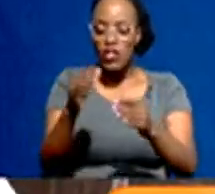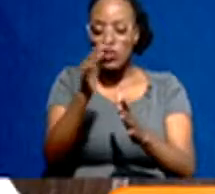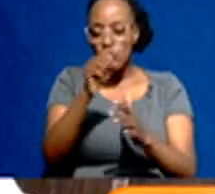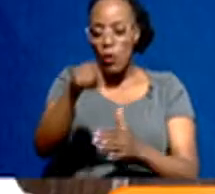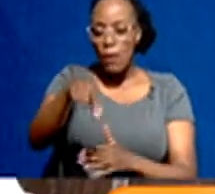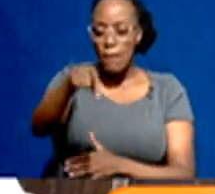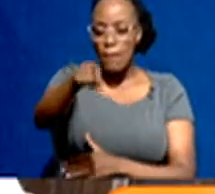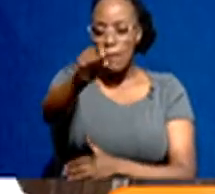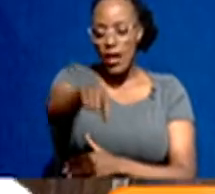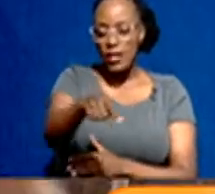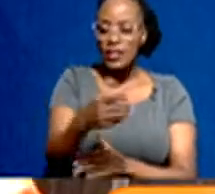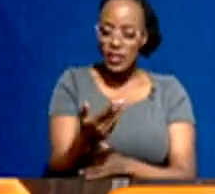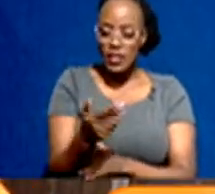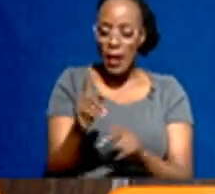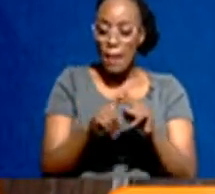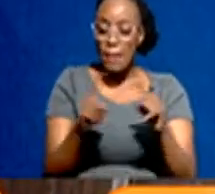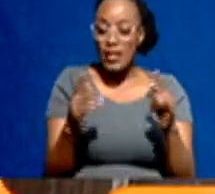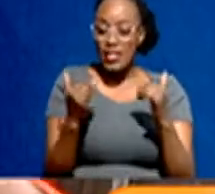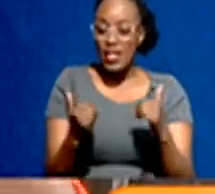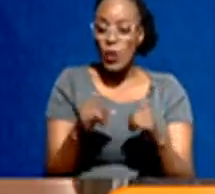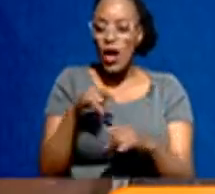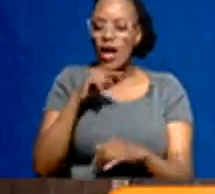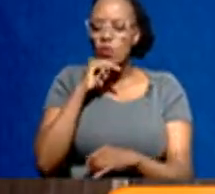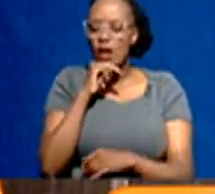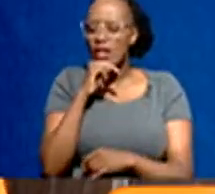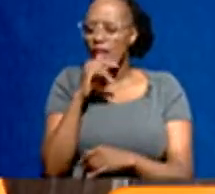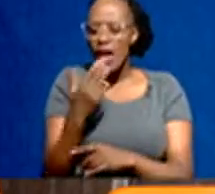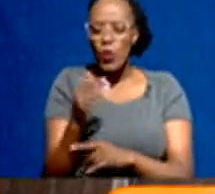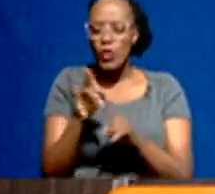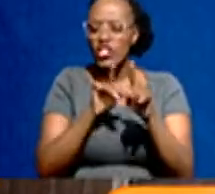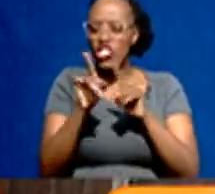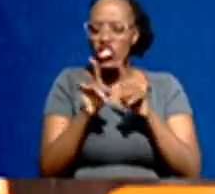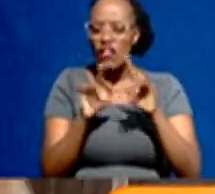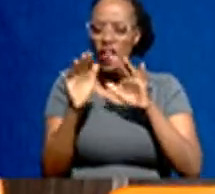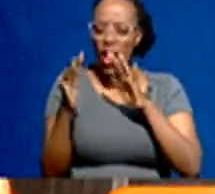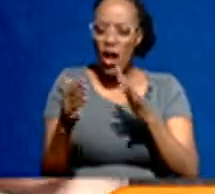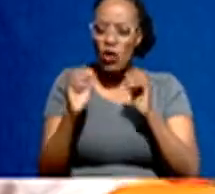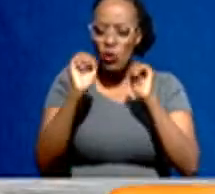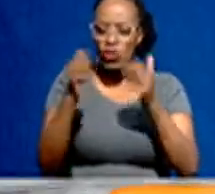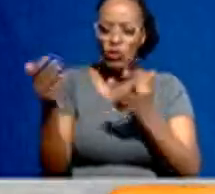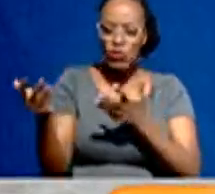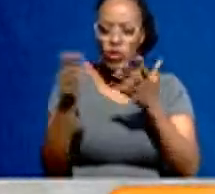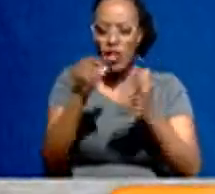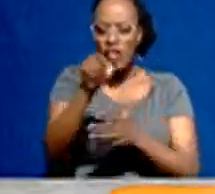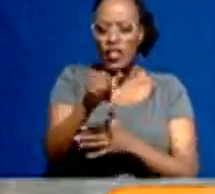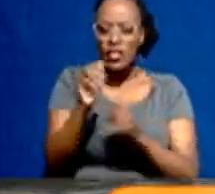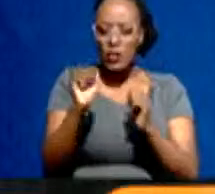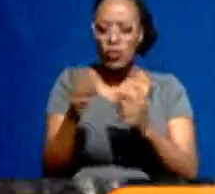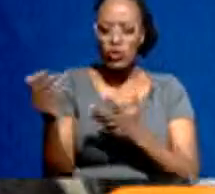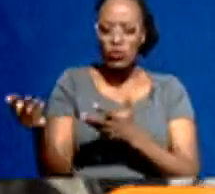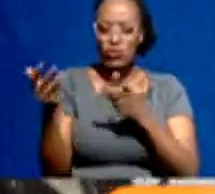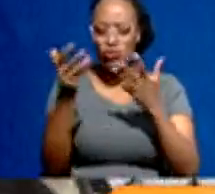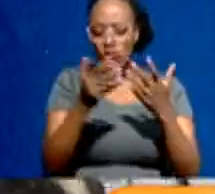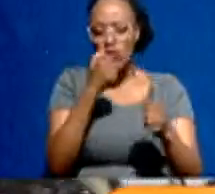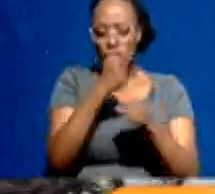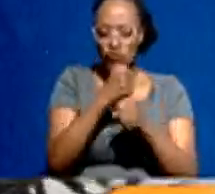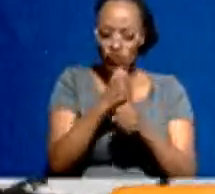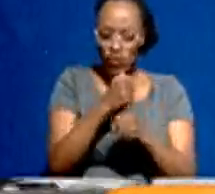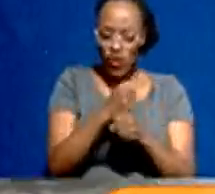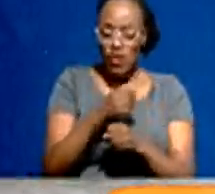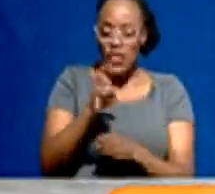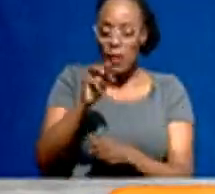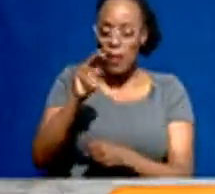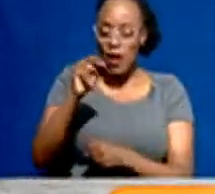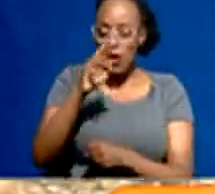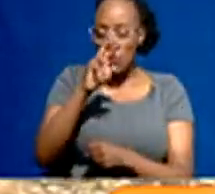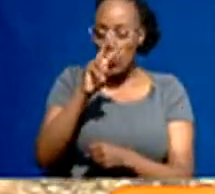kuzipanda. Lakini sasa tunashindwa hata ule usafiri, wa kuzibeba hizi miche kuenda nazo kule kwa mkoko, hiyo pesa wa